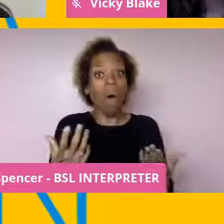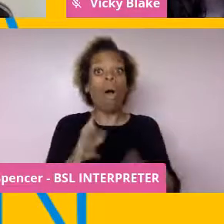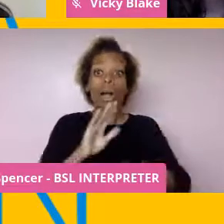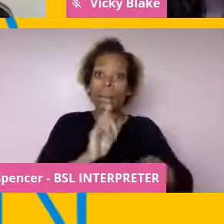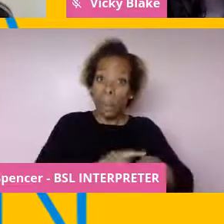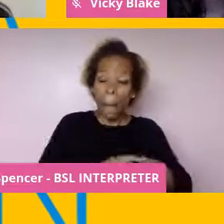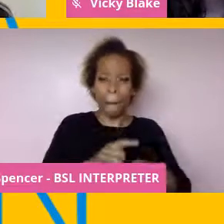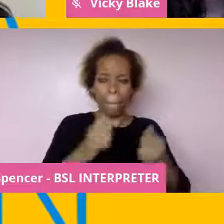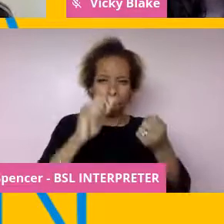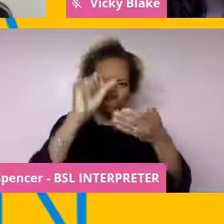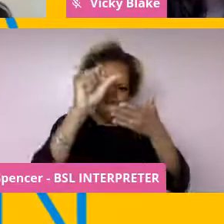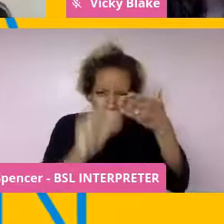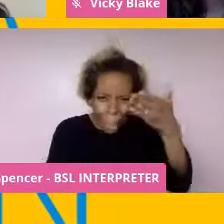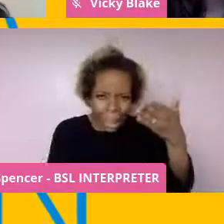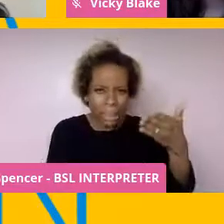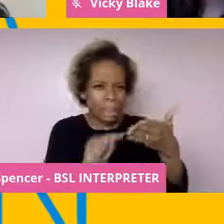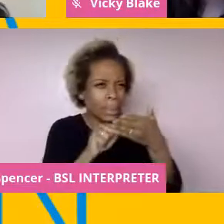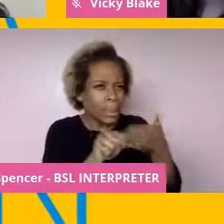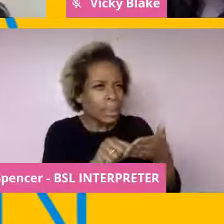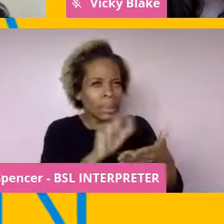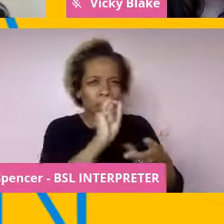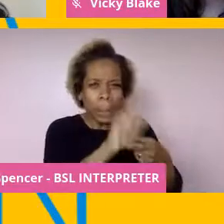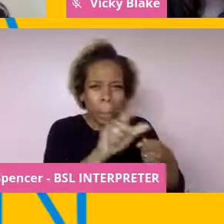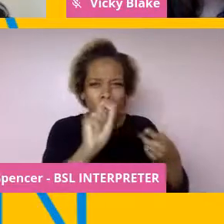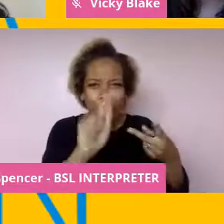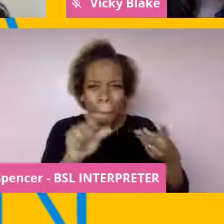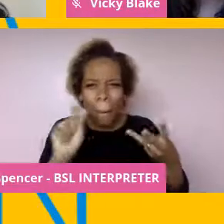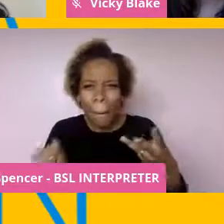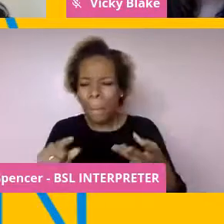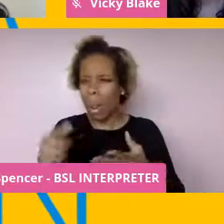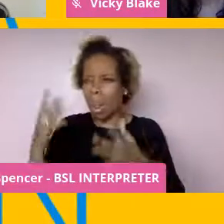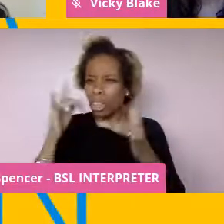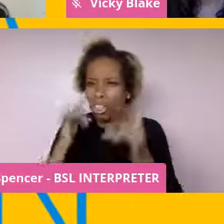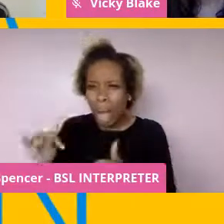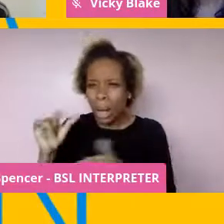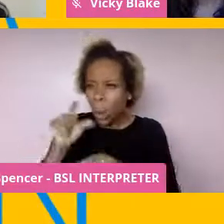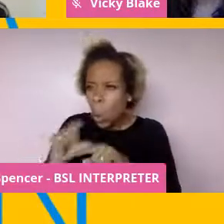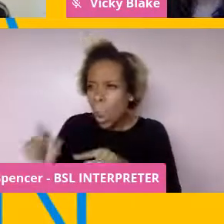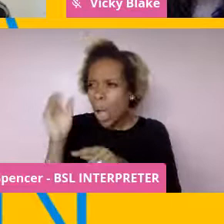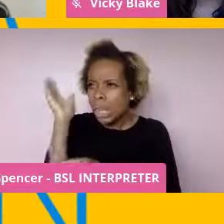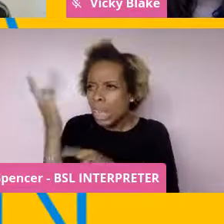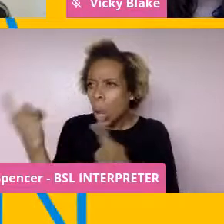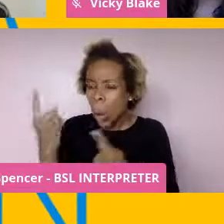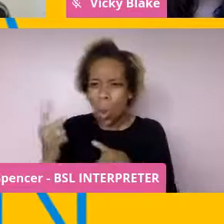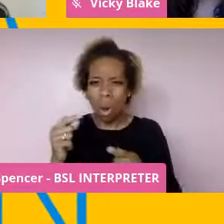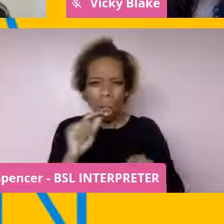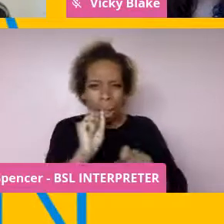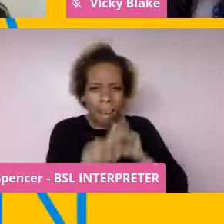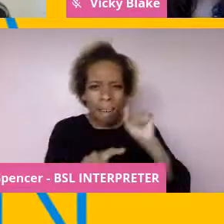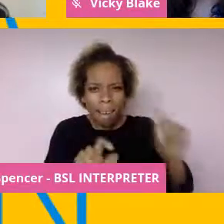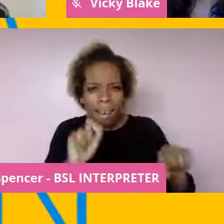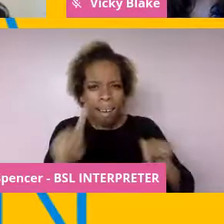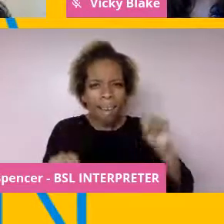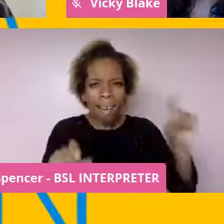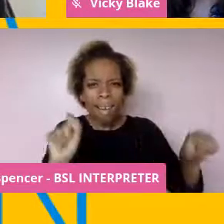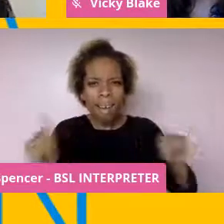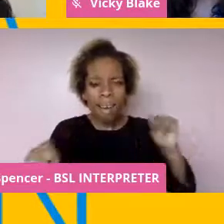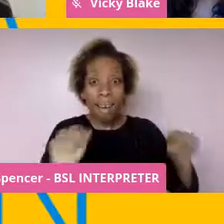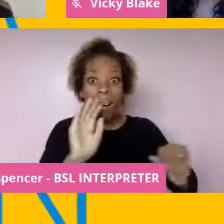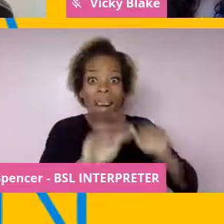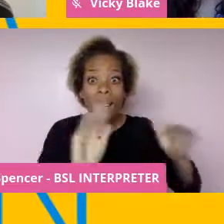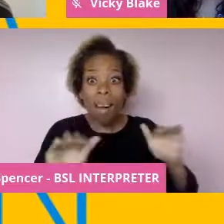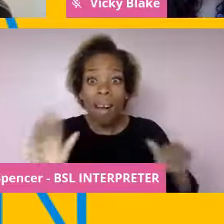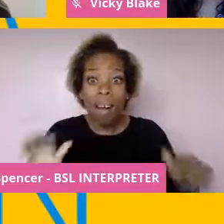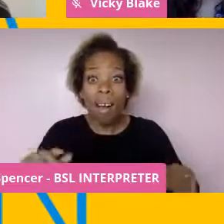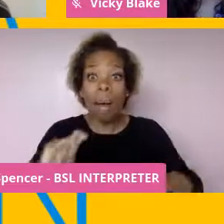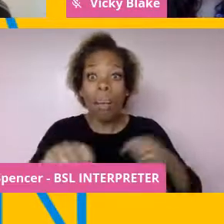lists, to go through charts of courses and find the names of people, to do that, as I said, that kind of military campaign, and building allegiances.